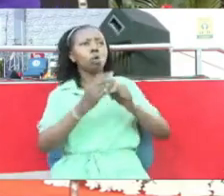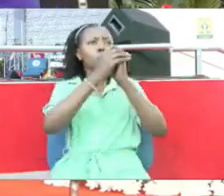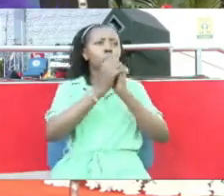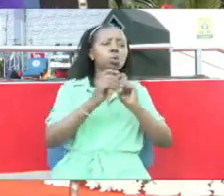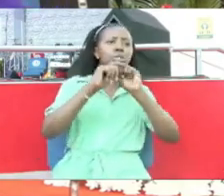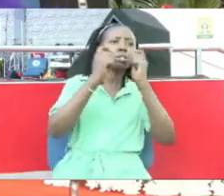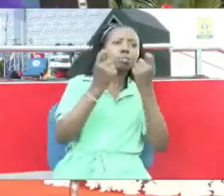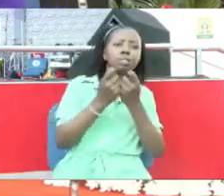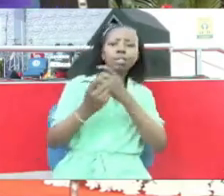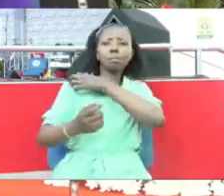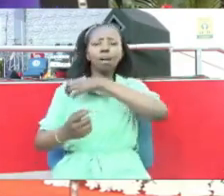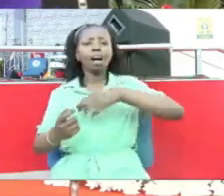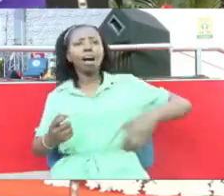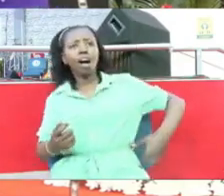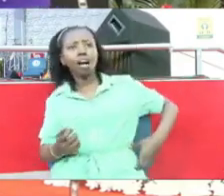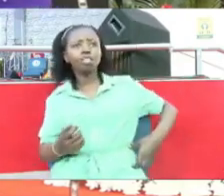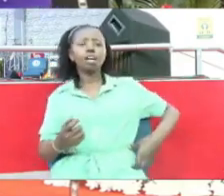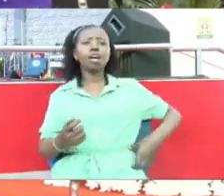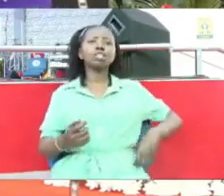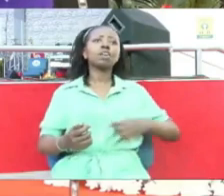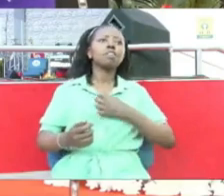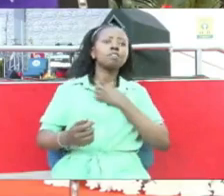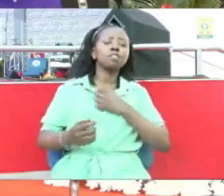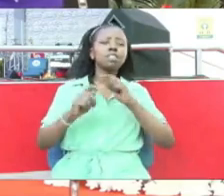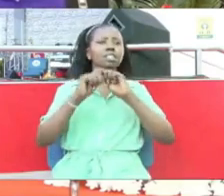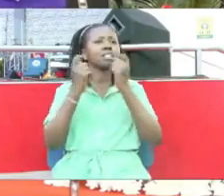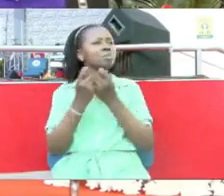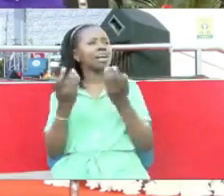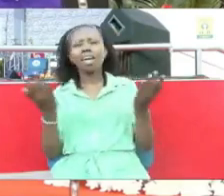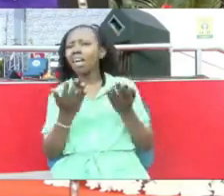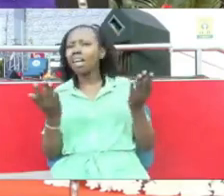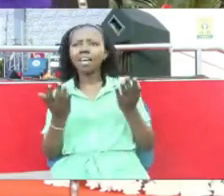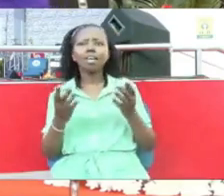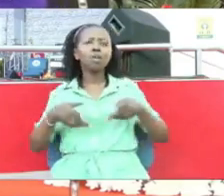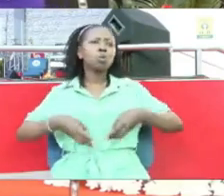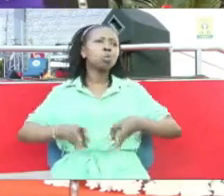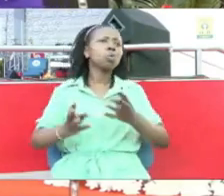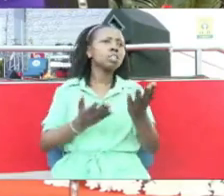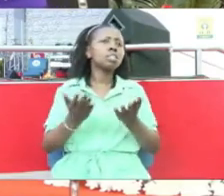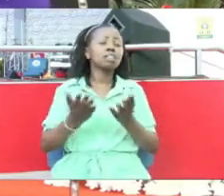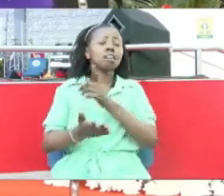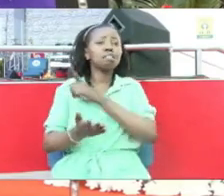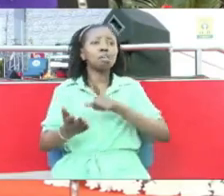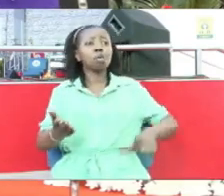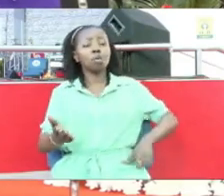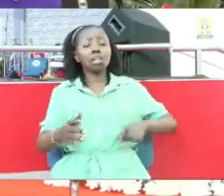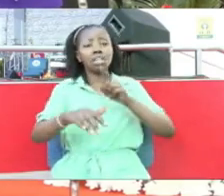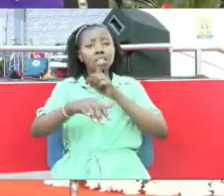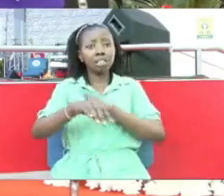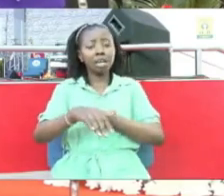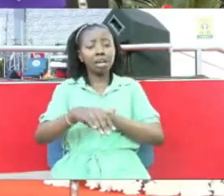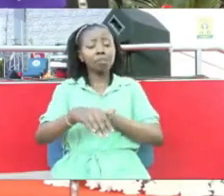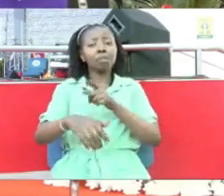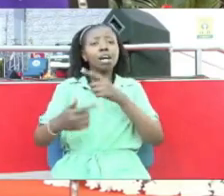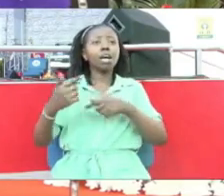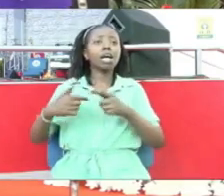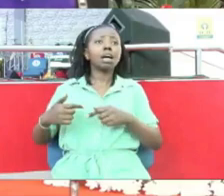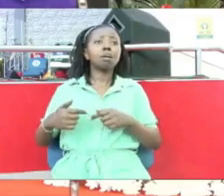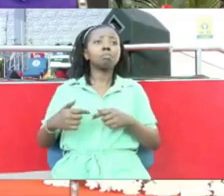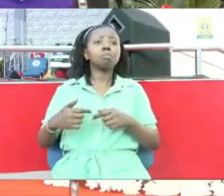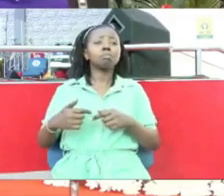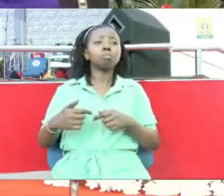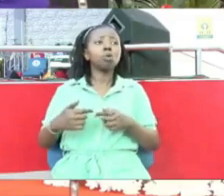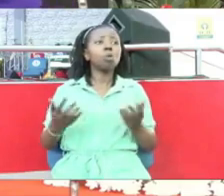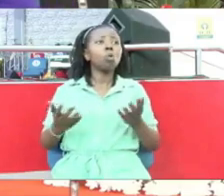the ushers, we have hospitality, whichever capacity you are serving from, a time reaches when you need what I normally call